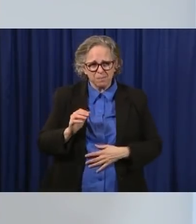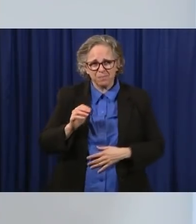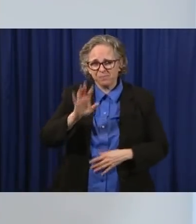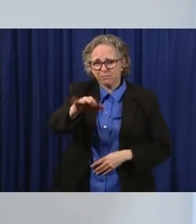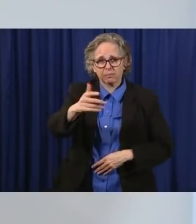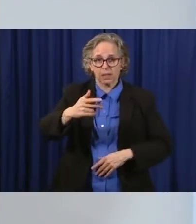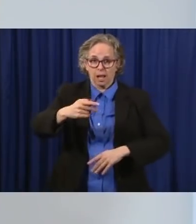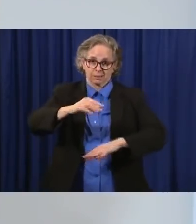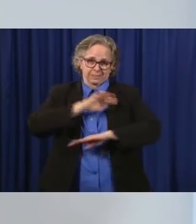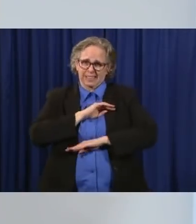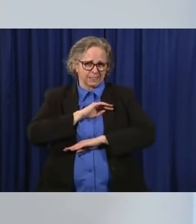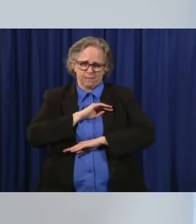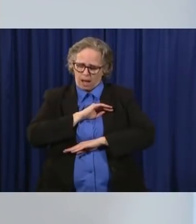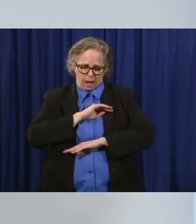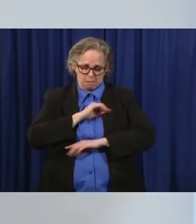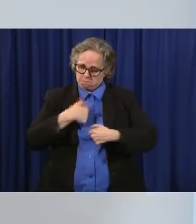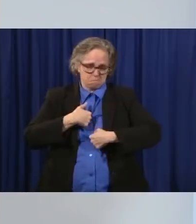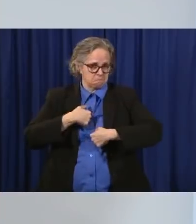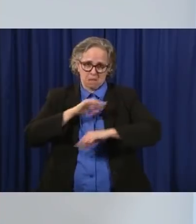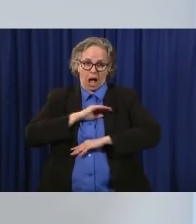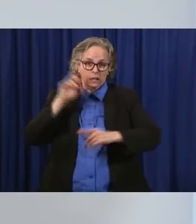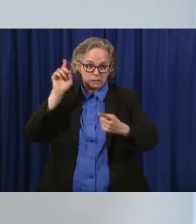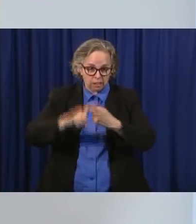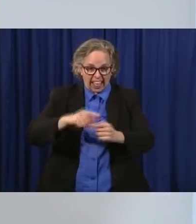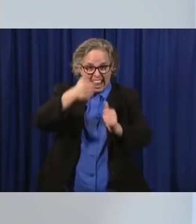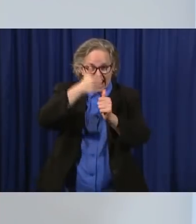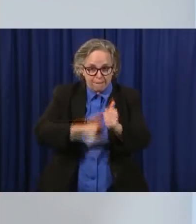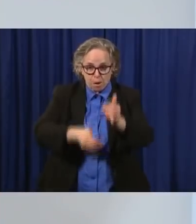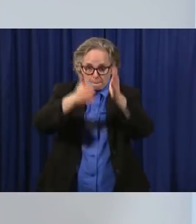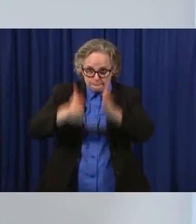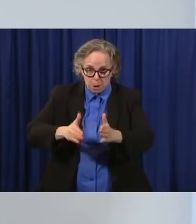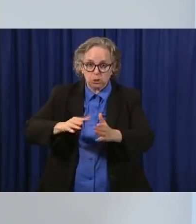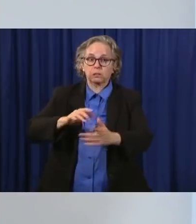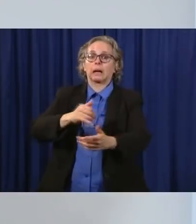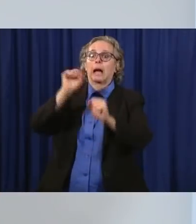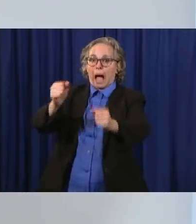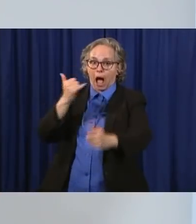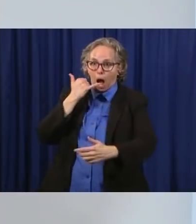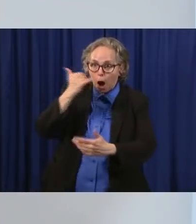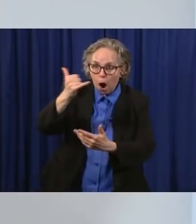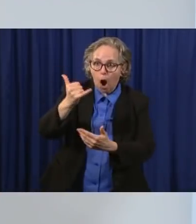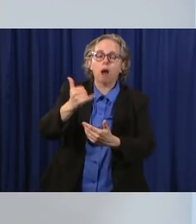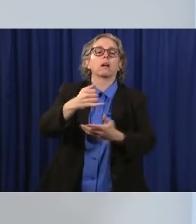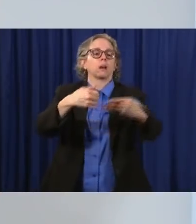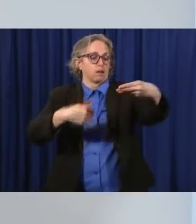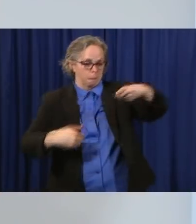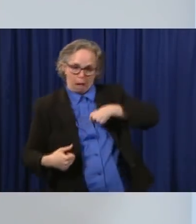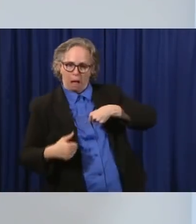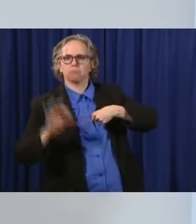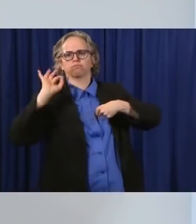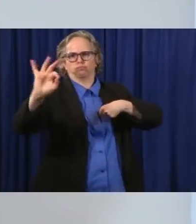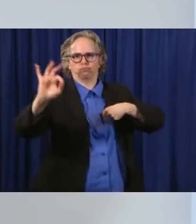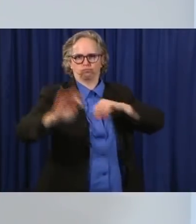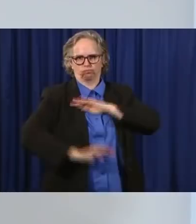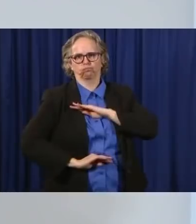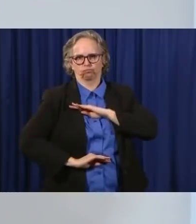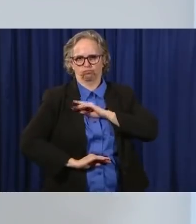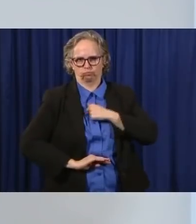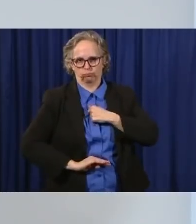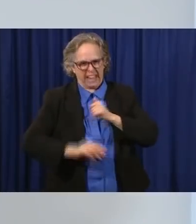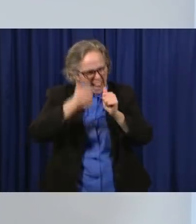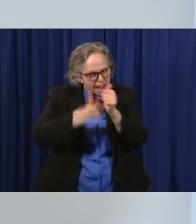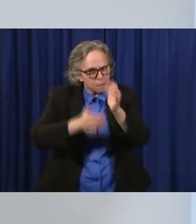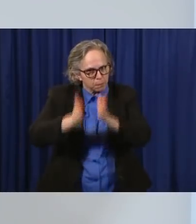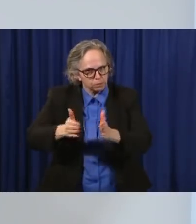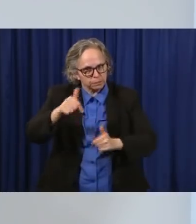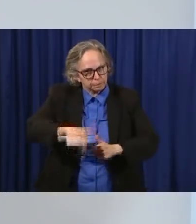get in contact at an acceptable level, in an acceptable time frame. I can promise you